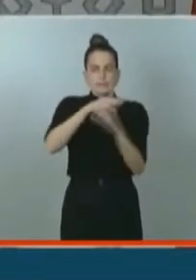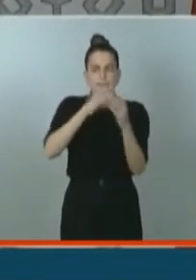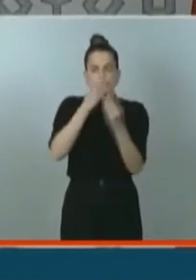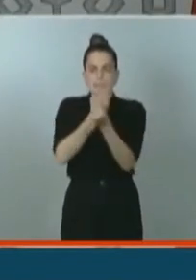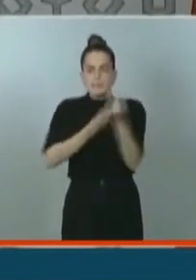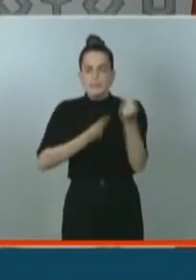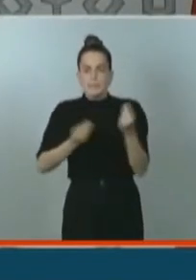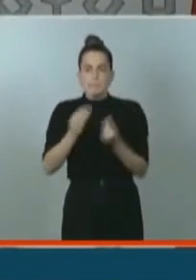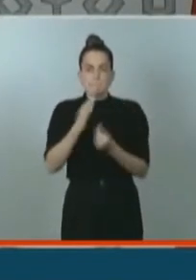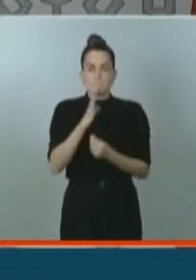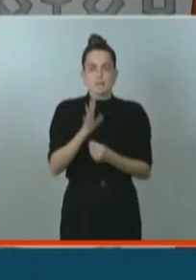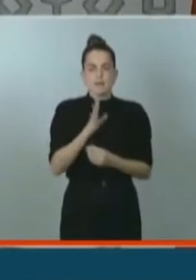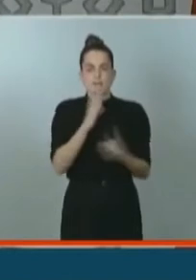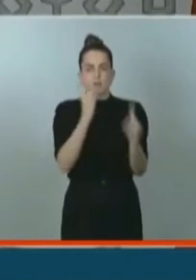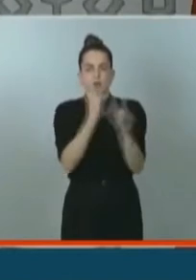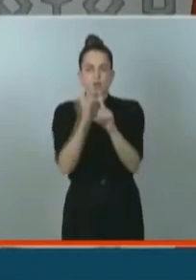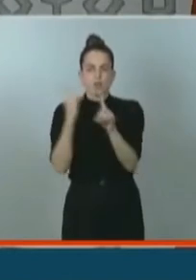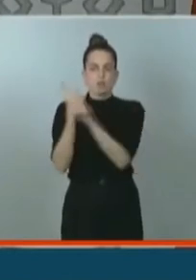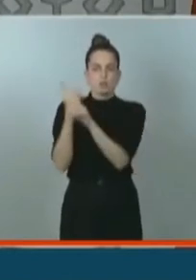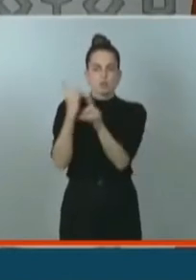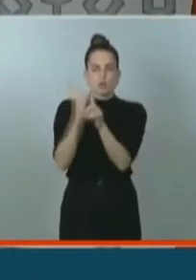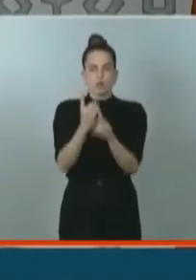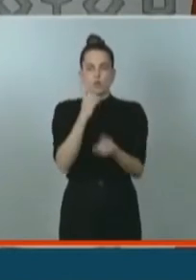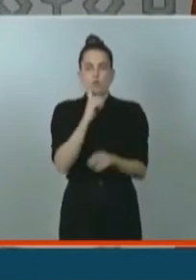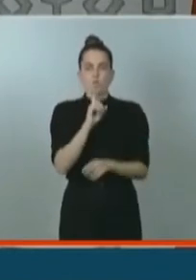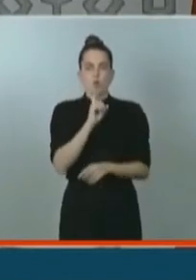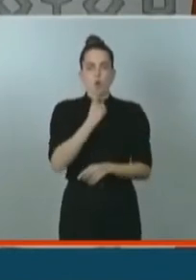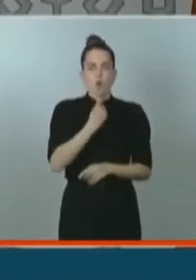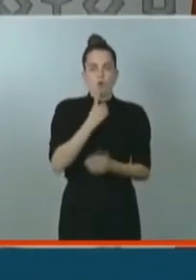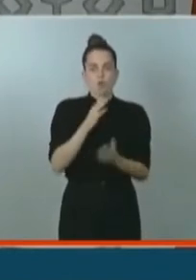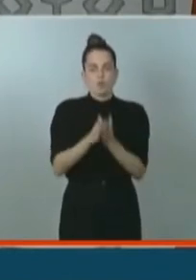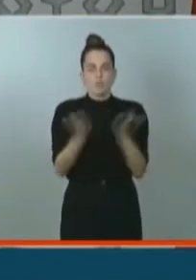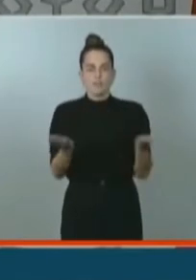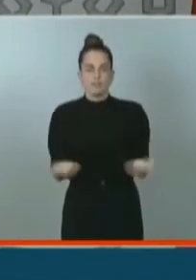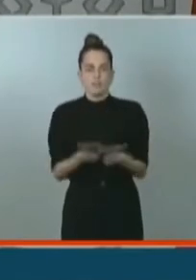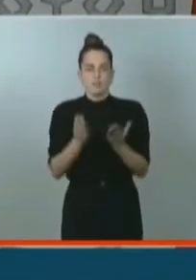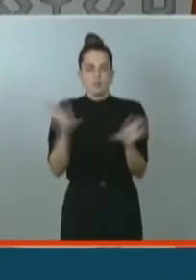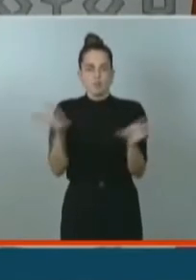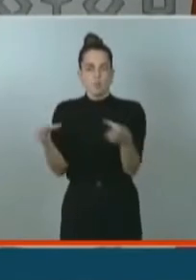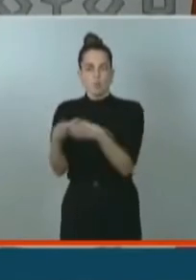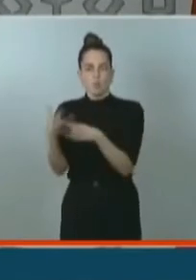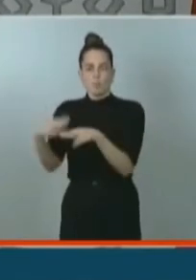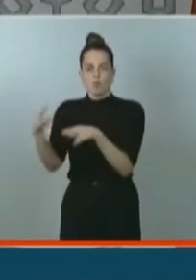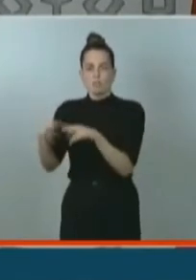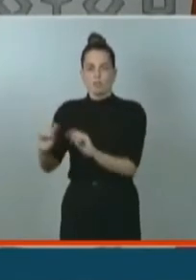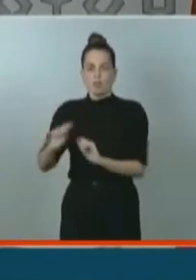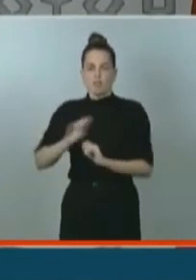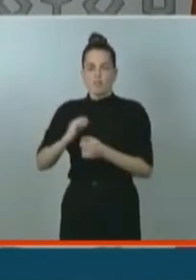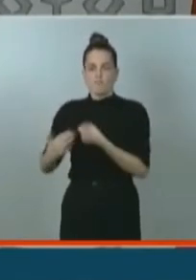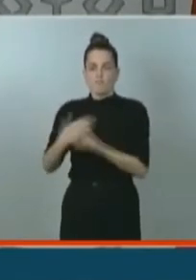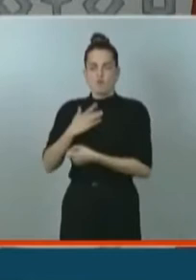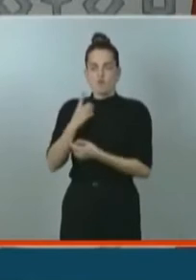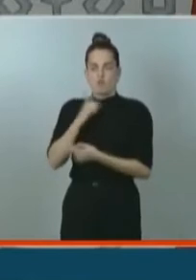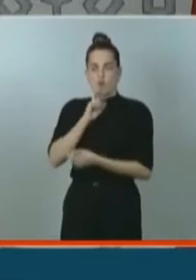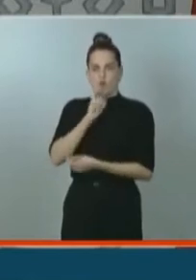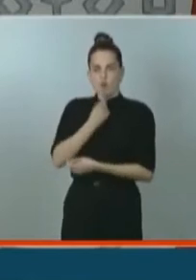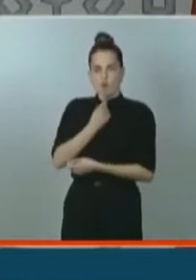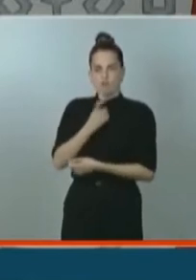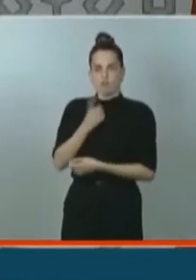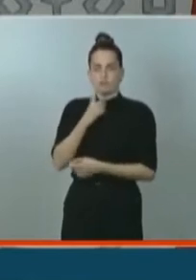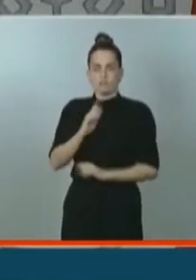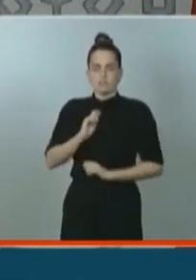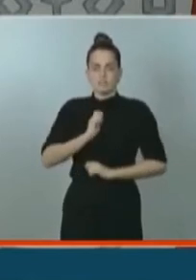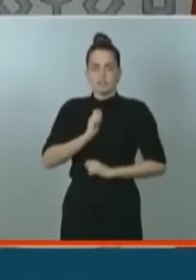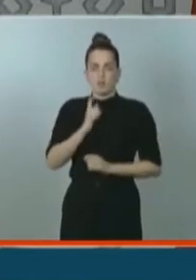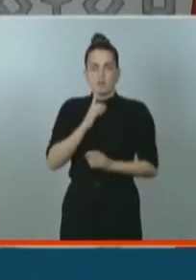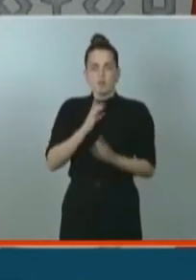of confrontation and incitement to hatred promoted by those political groups, which creates a breeding ground for the normalization